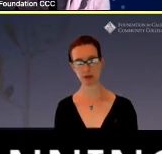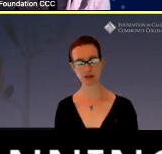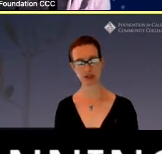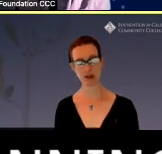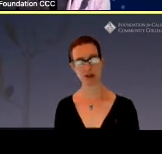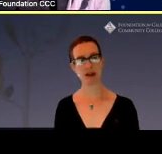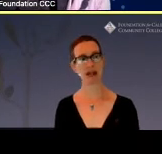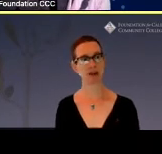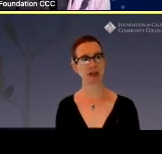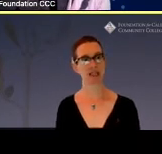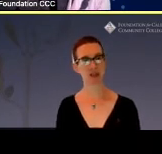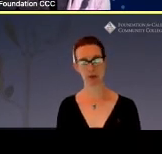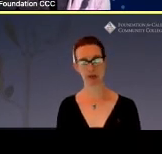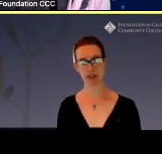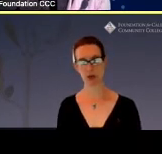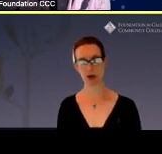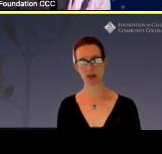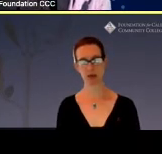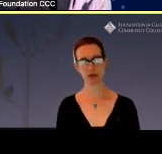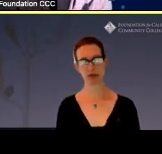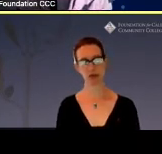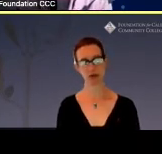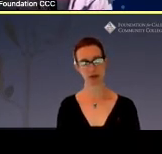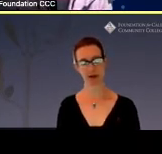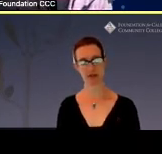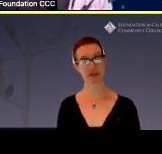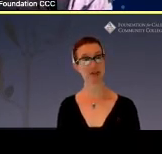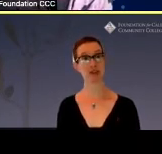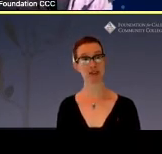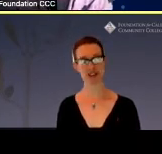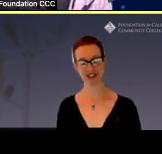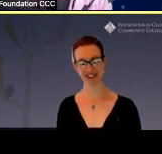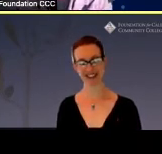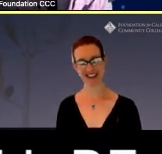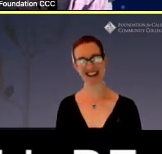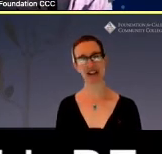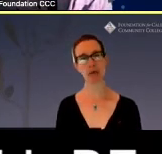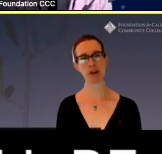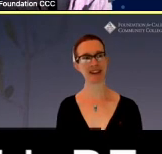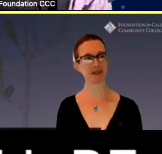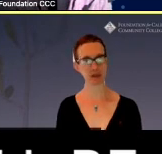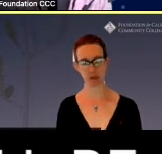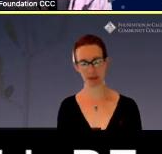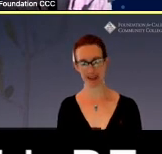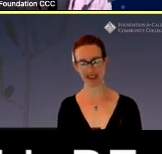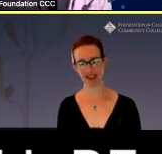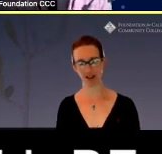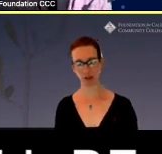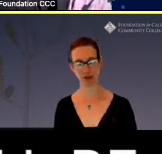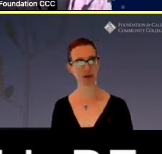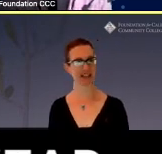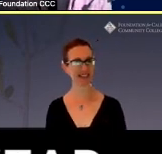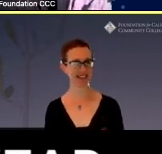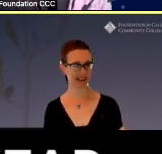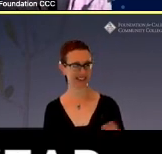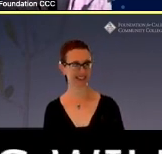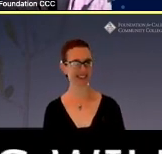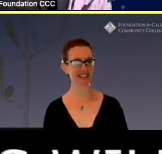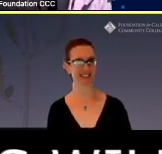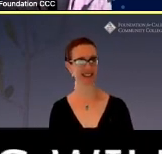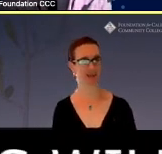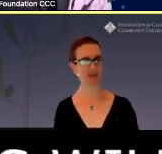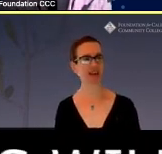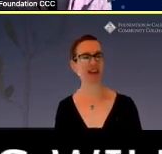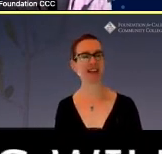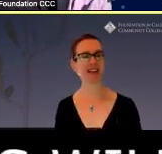on September 1st, and applications will be due October 3rd. This is all this year still, and award announcements will be made on October 28th,